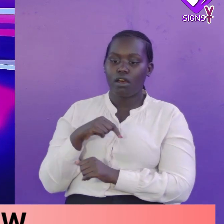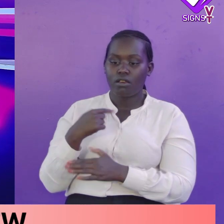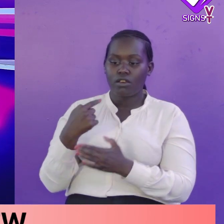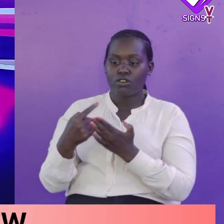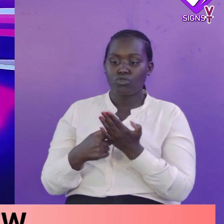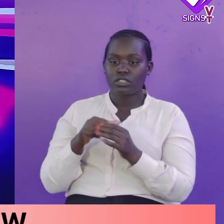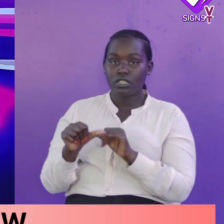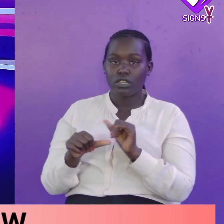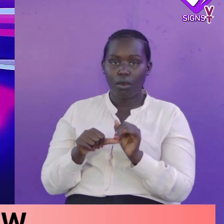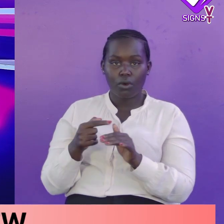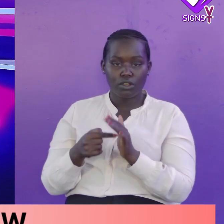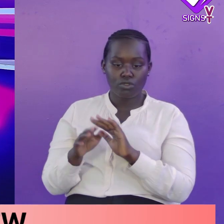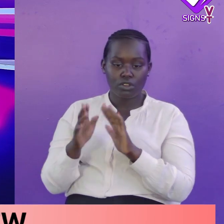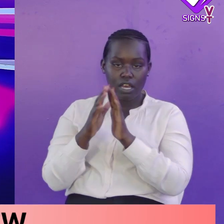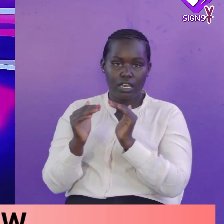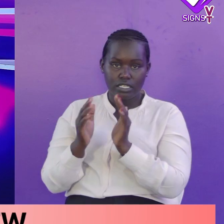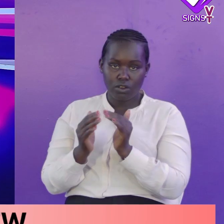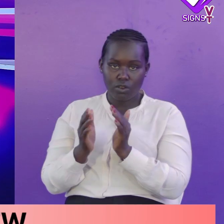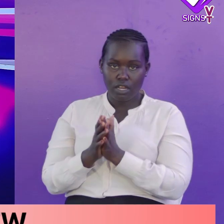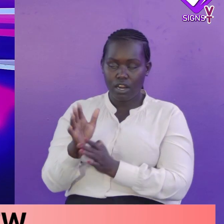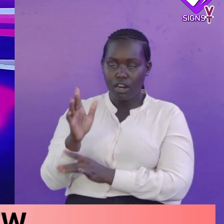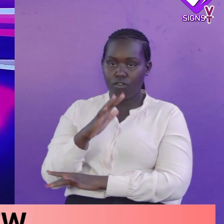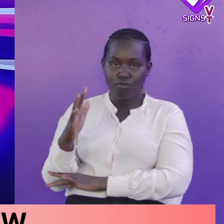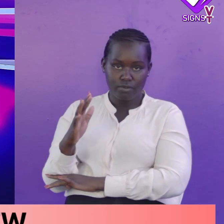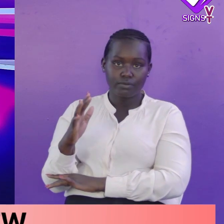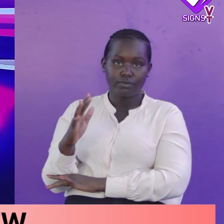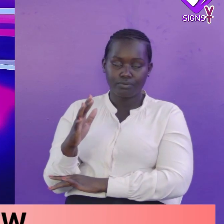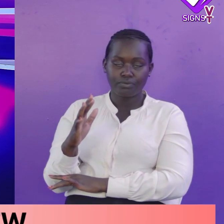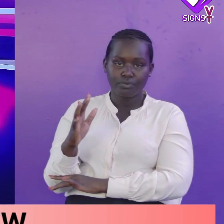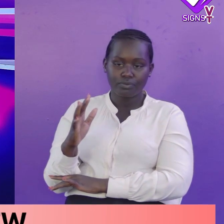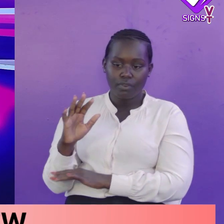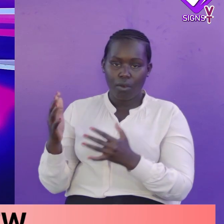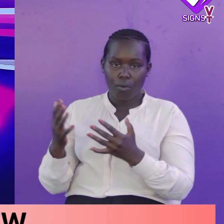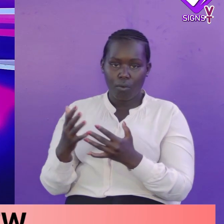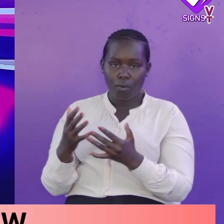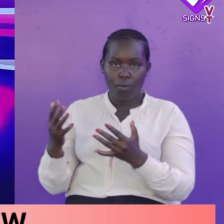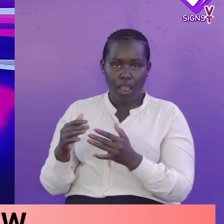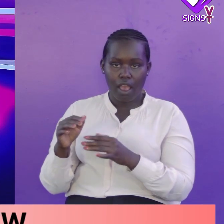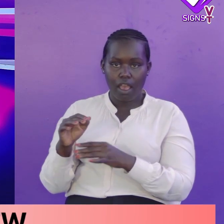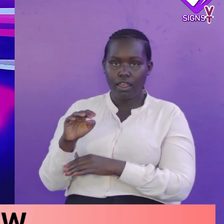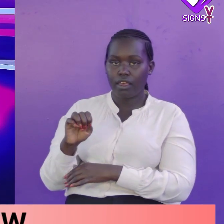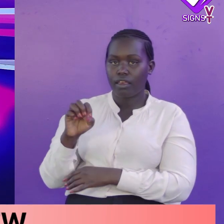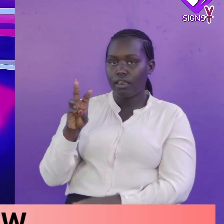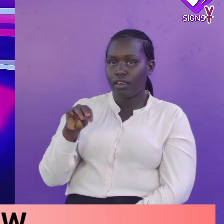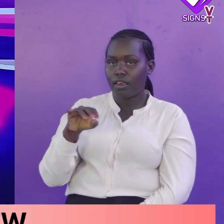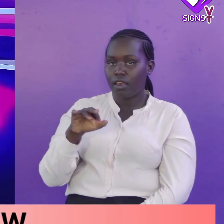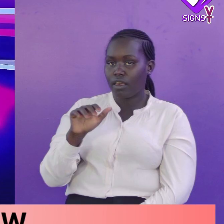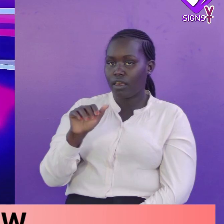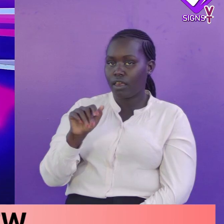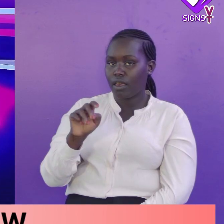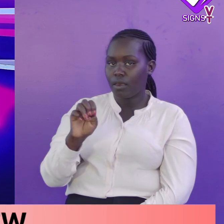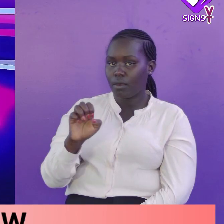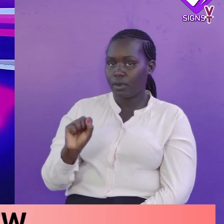at is Arsenal versus Nottingham Forest at the Emirates. This is